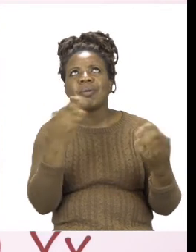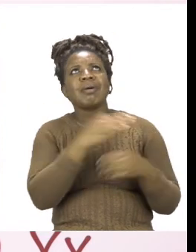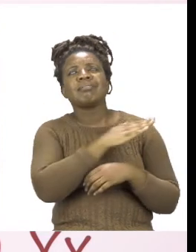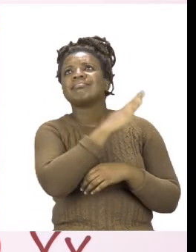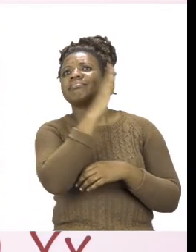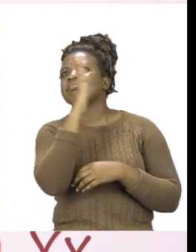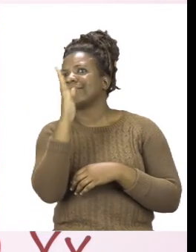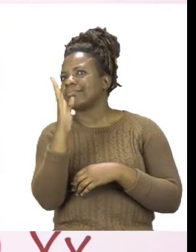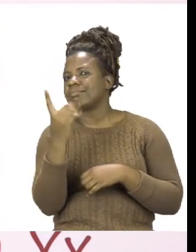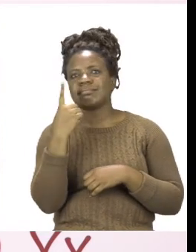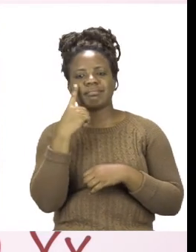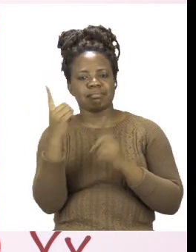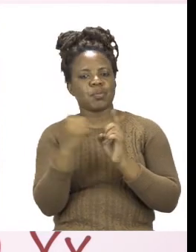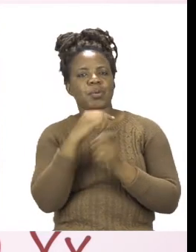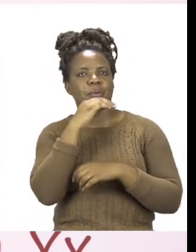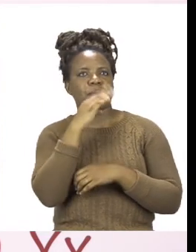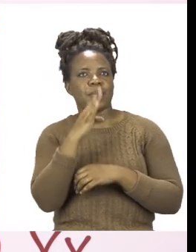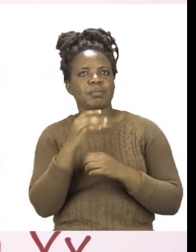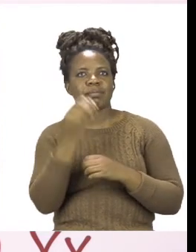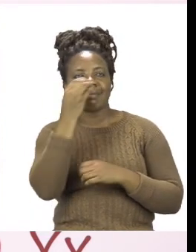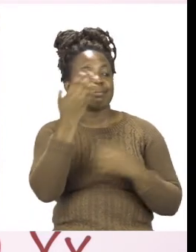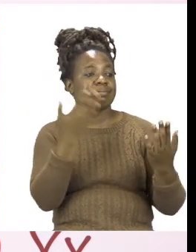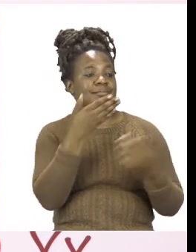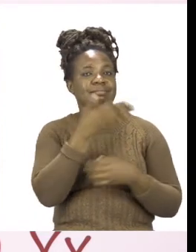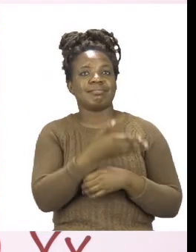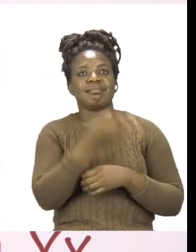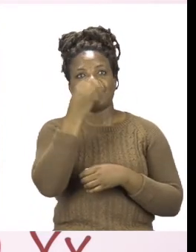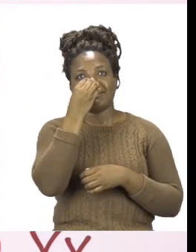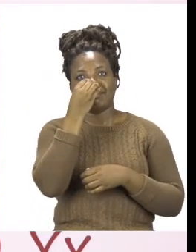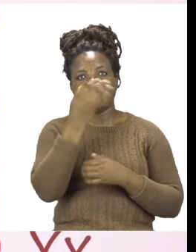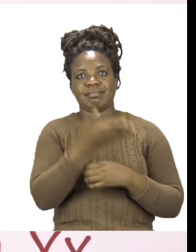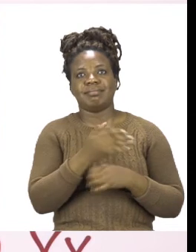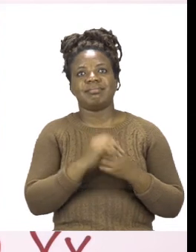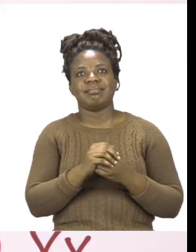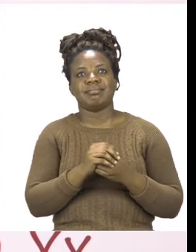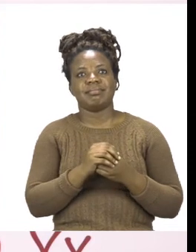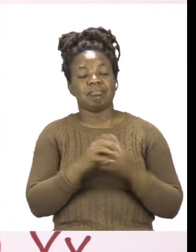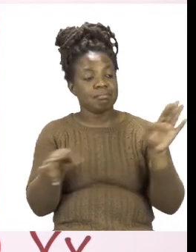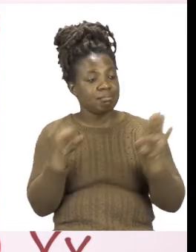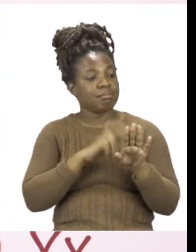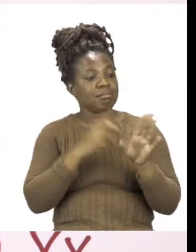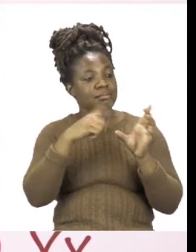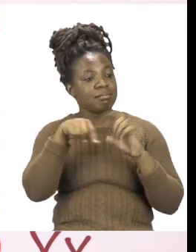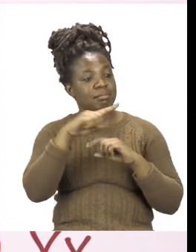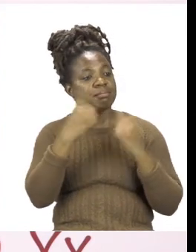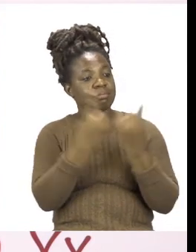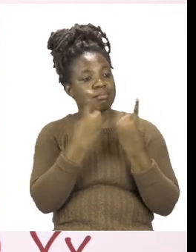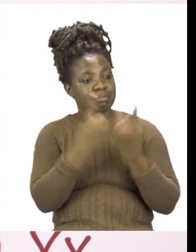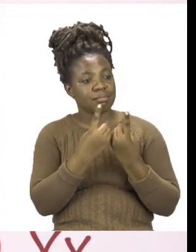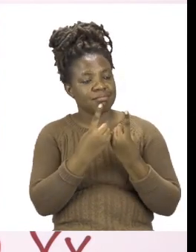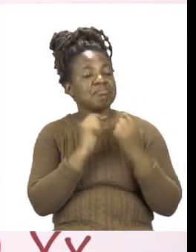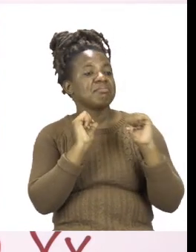Have you? Sashi? Oh, there you are, Sashi. Are you ready to go outside and play?